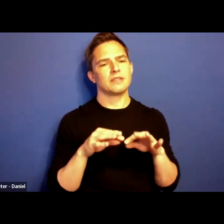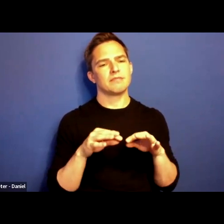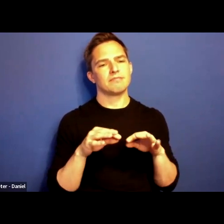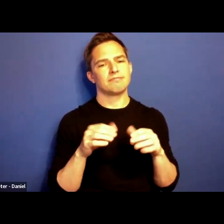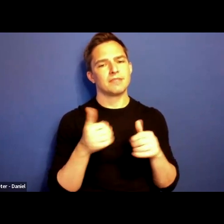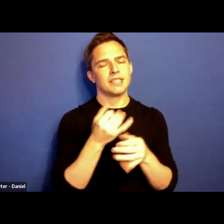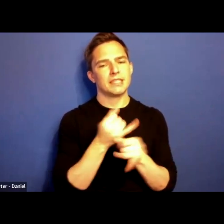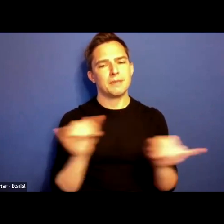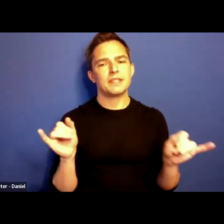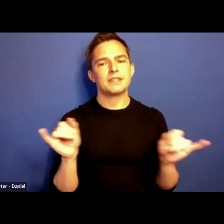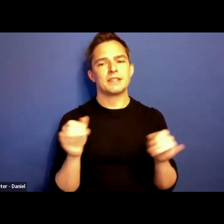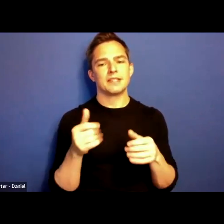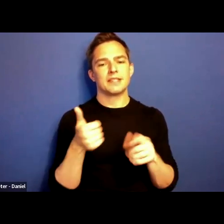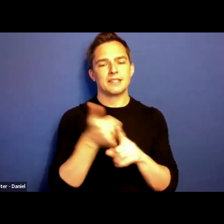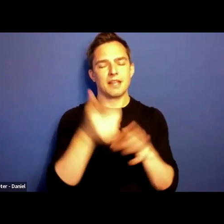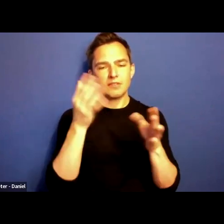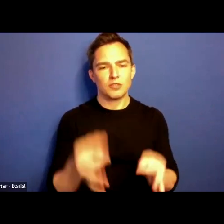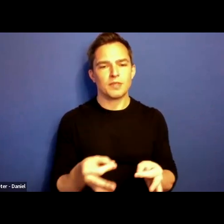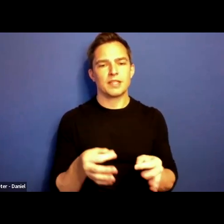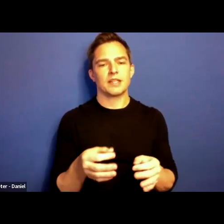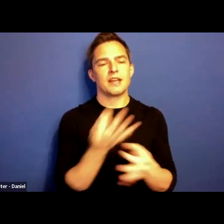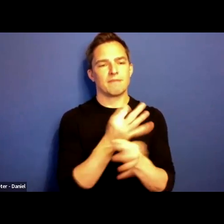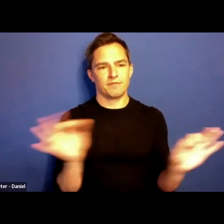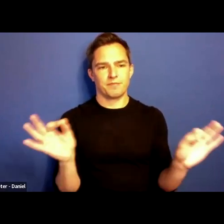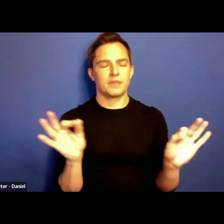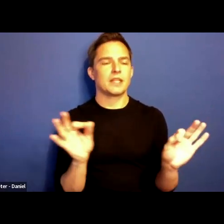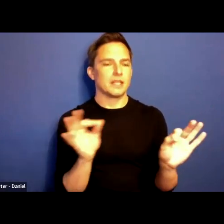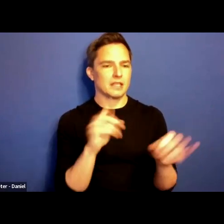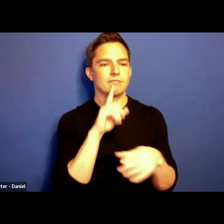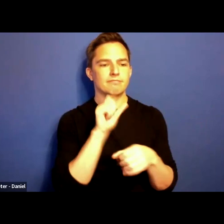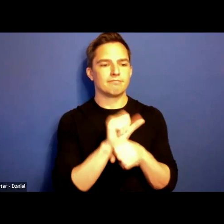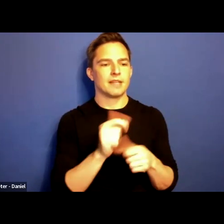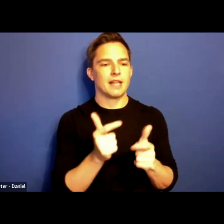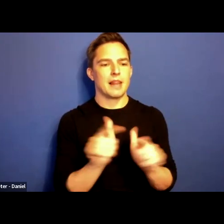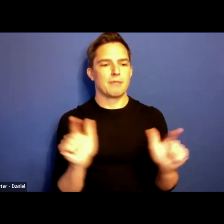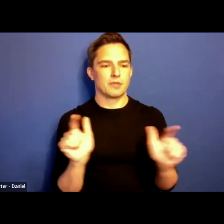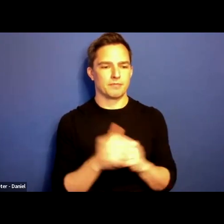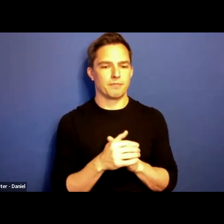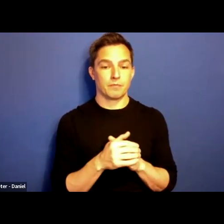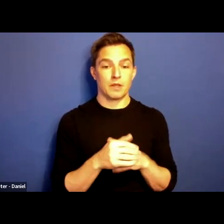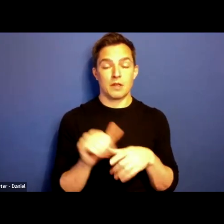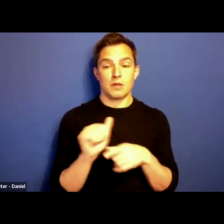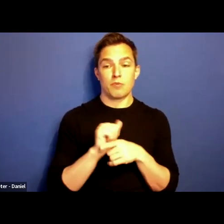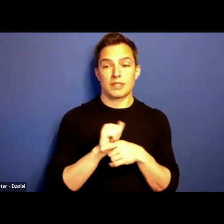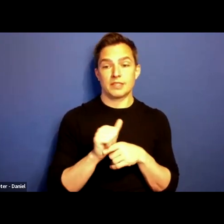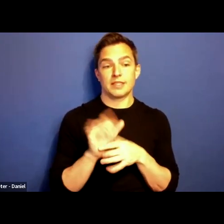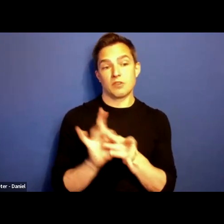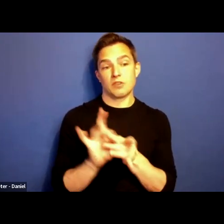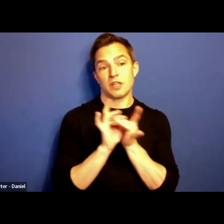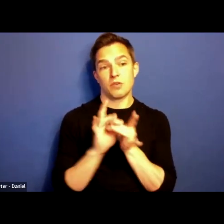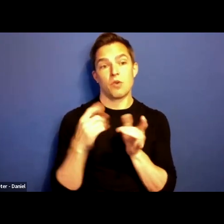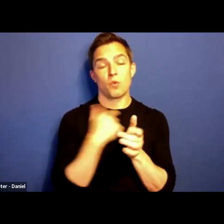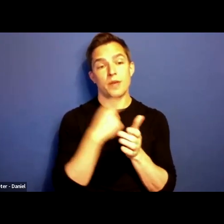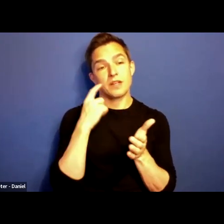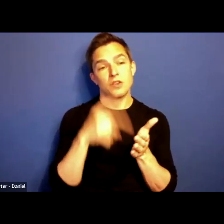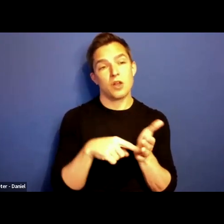self-determination, and agency in achieving liberation. In practicing solidarity, we